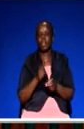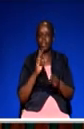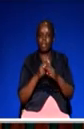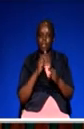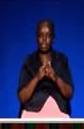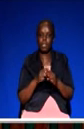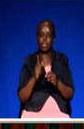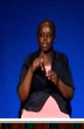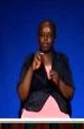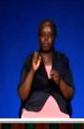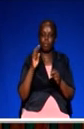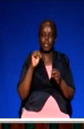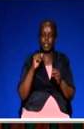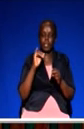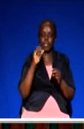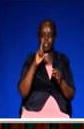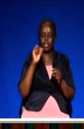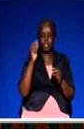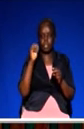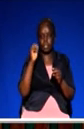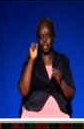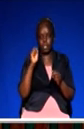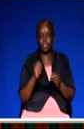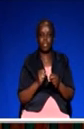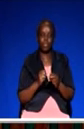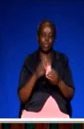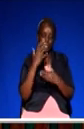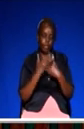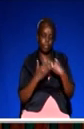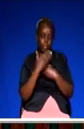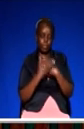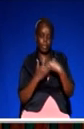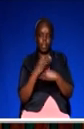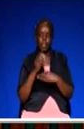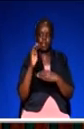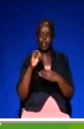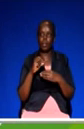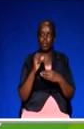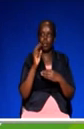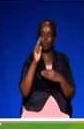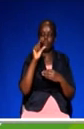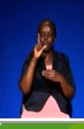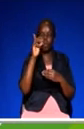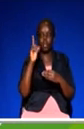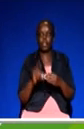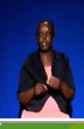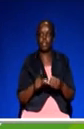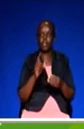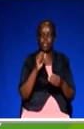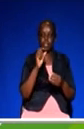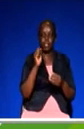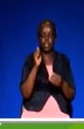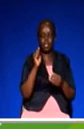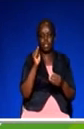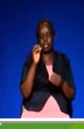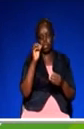as penicillin. We have the bread mold, we have the toadstools, and we